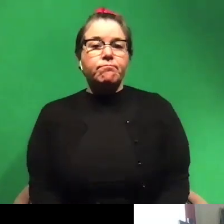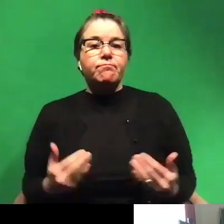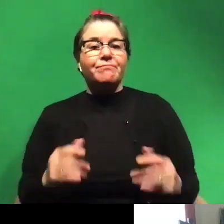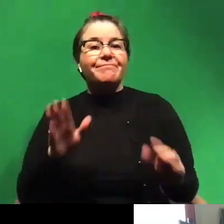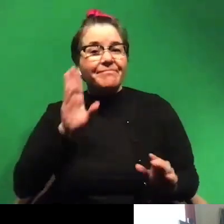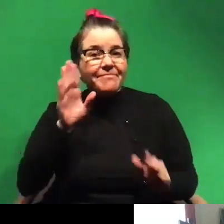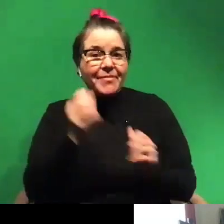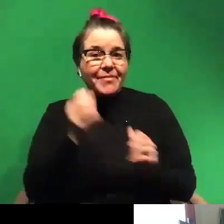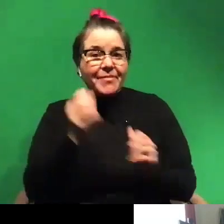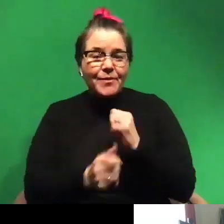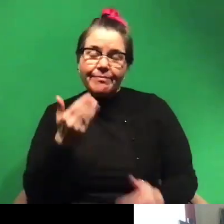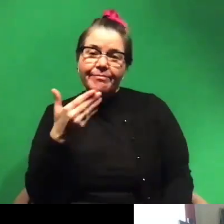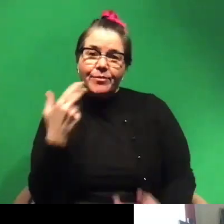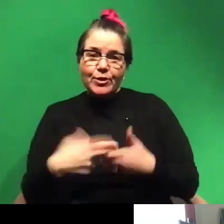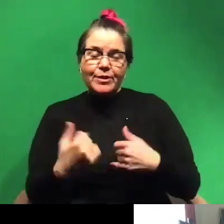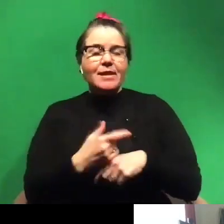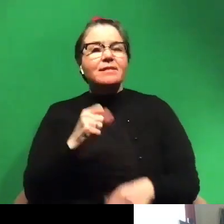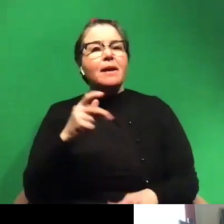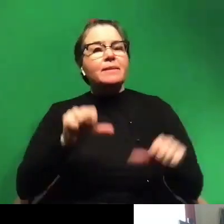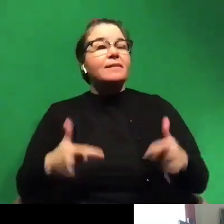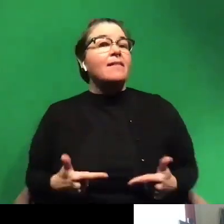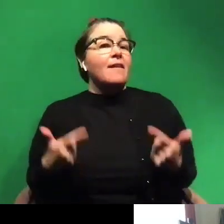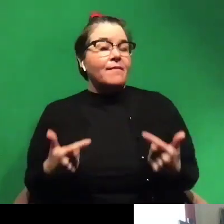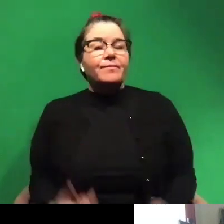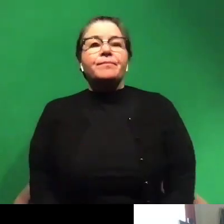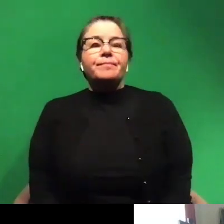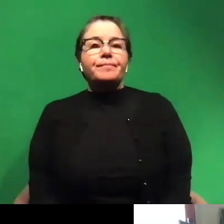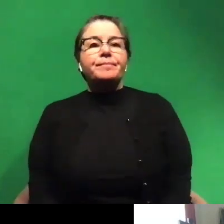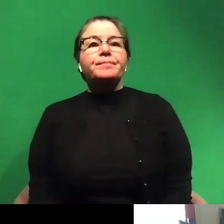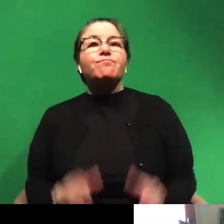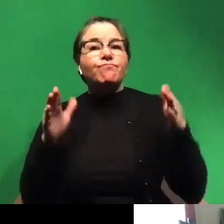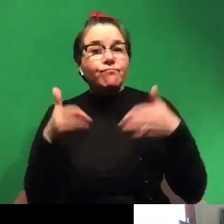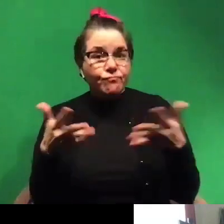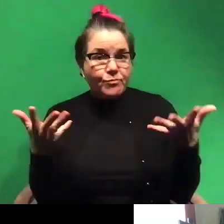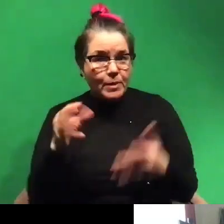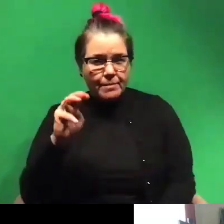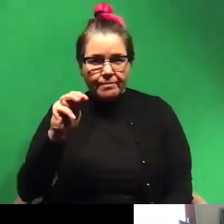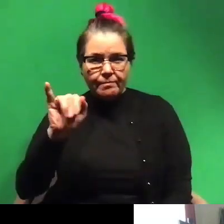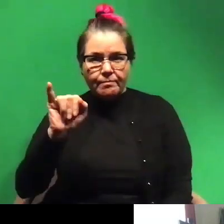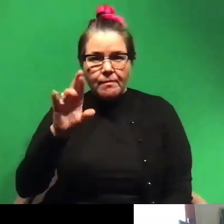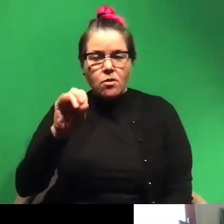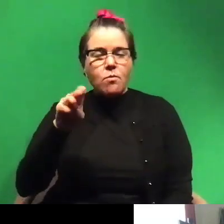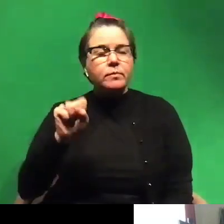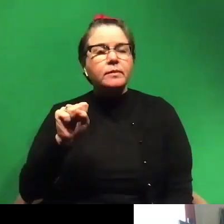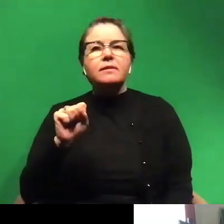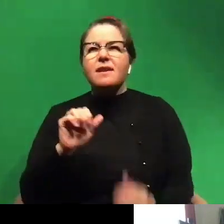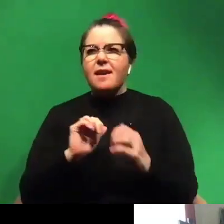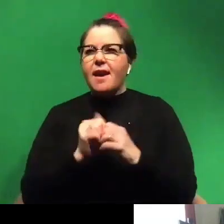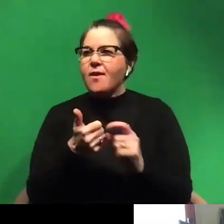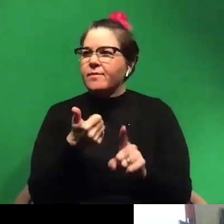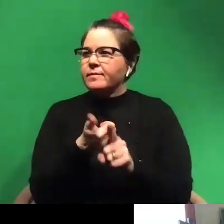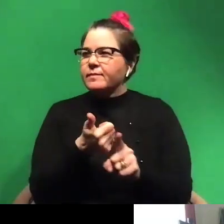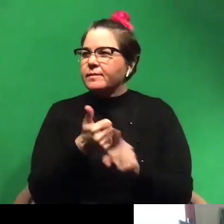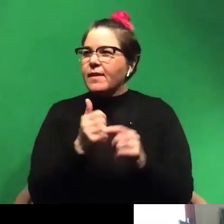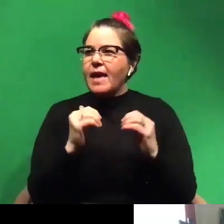Hey everybody, thank you for joining us for Skype a Scientist Live today. We're going to be talking all about microbes and how microbes and